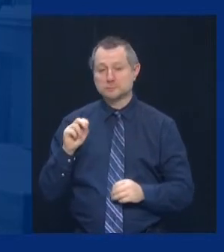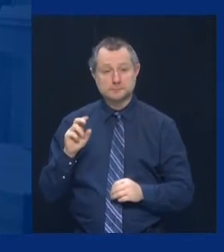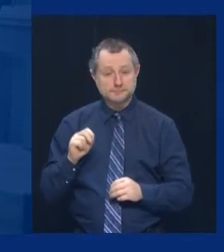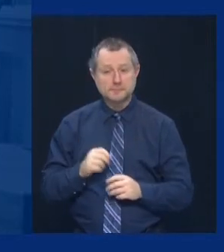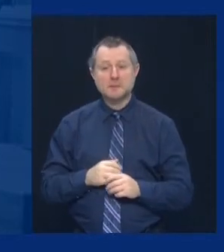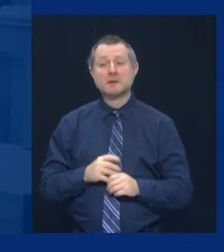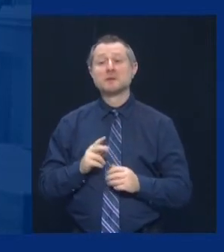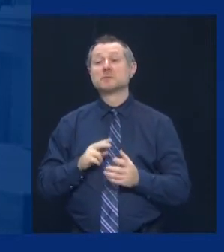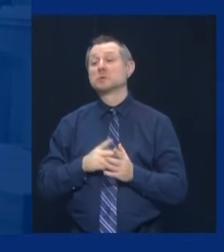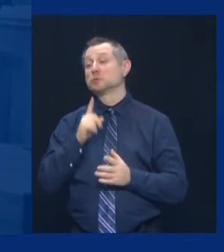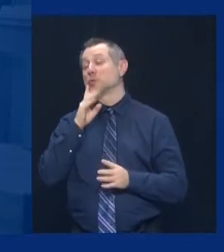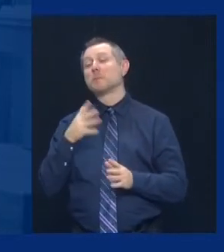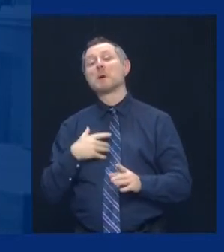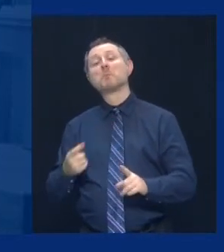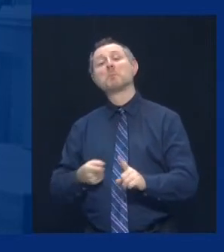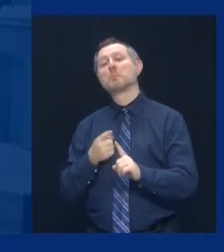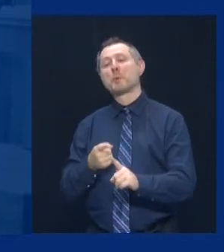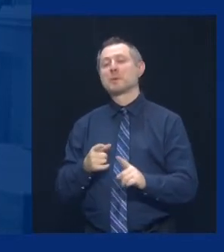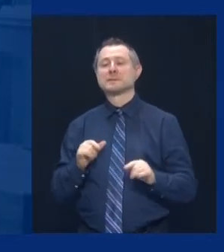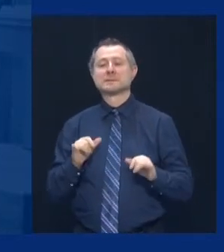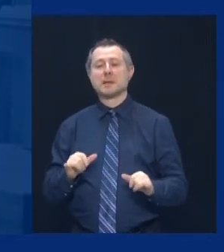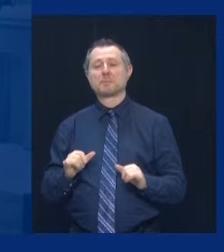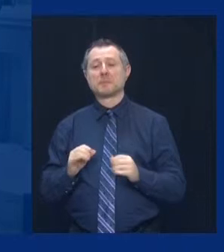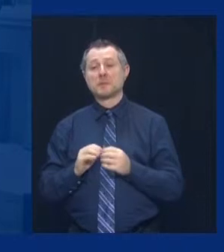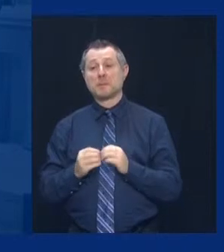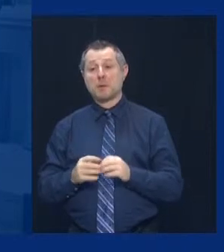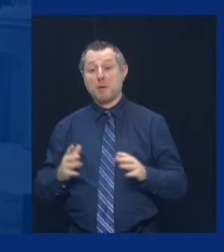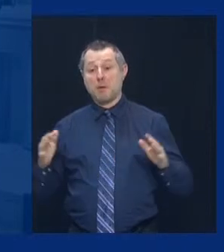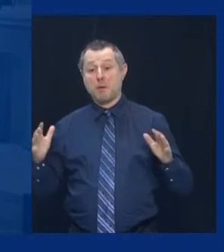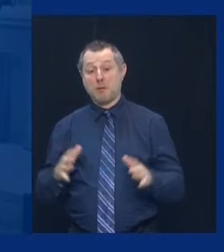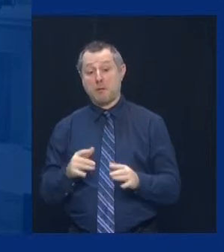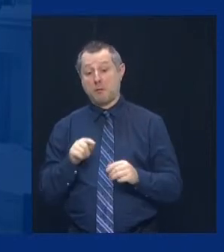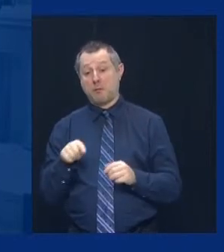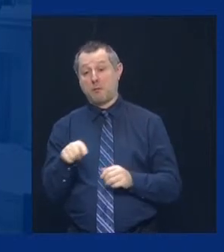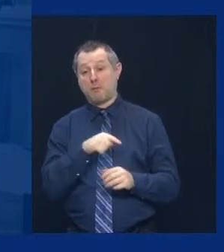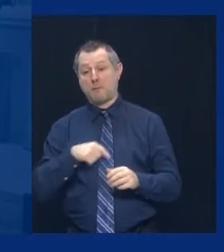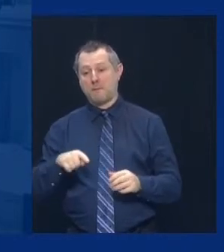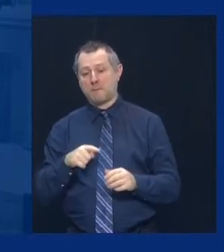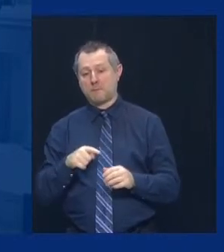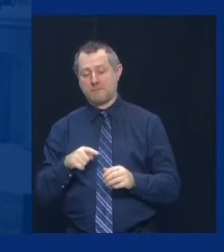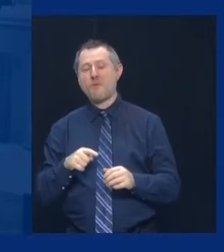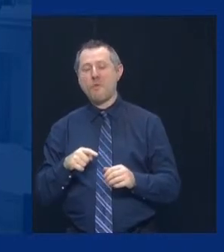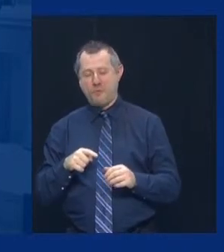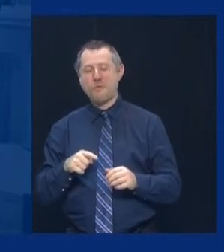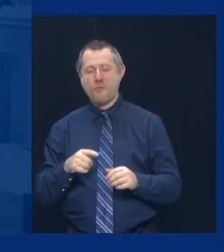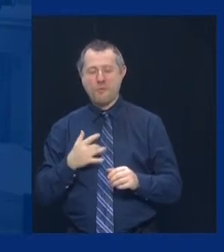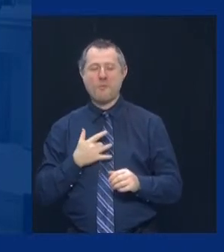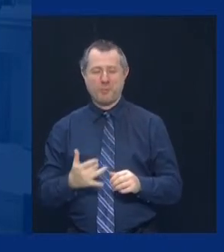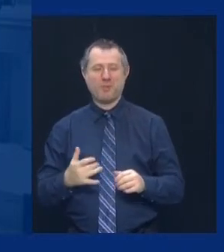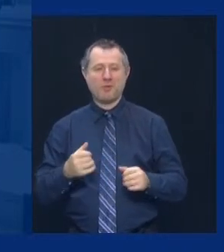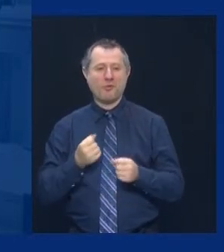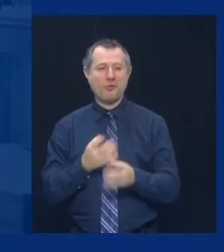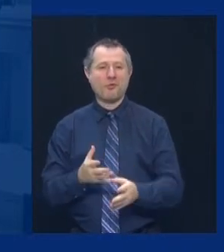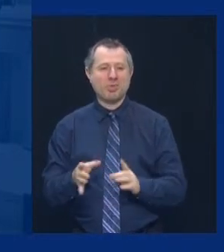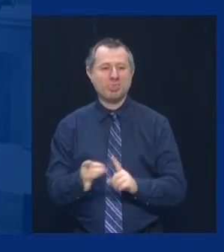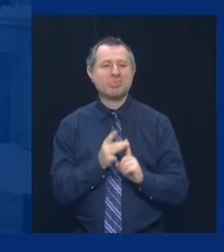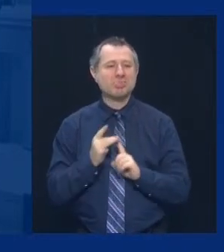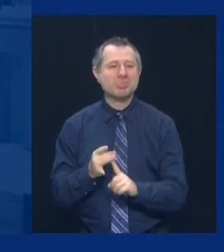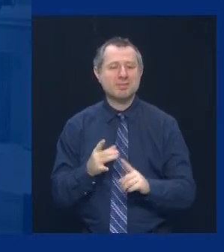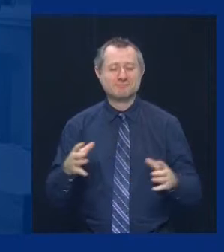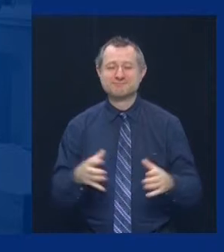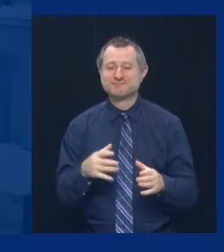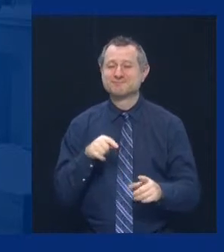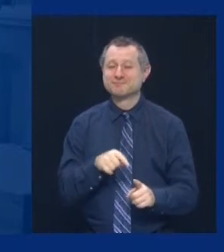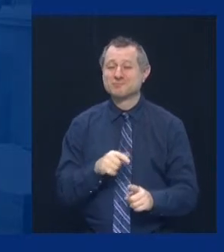same. Social gatherings spread the virus if you are not smart. Fact,